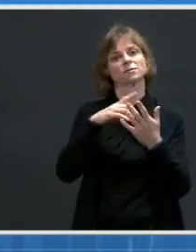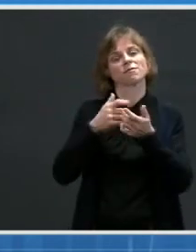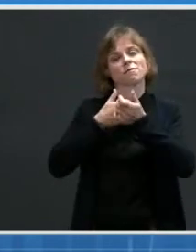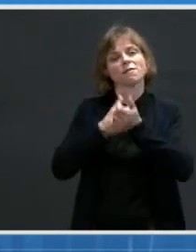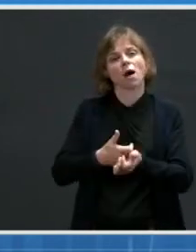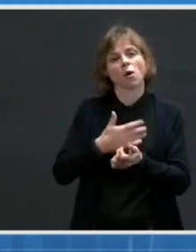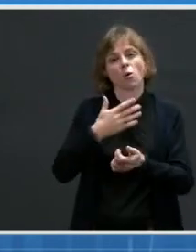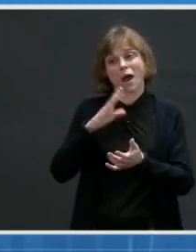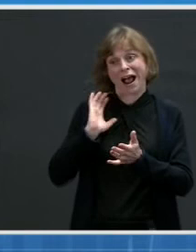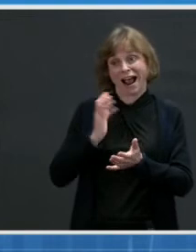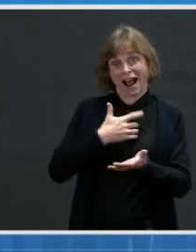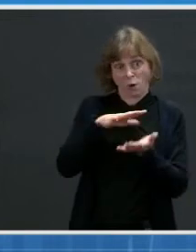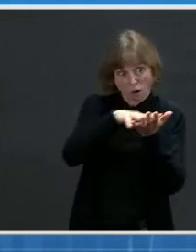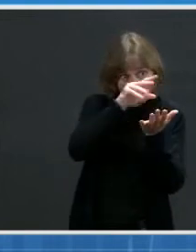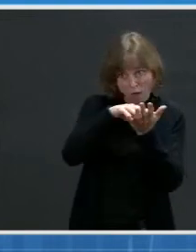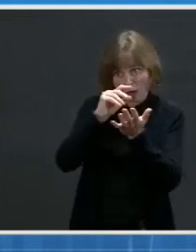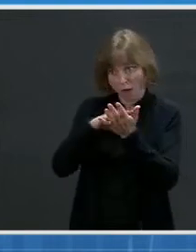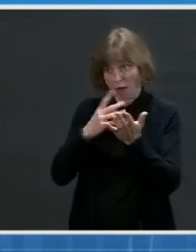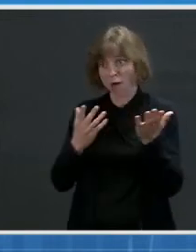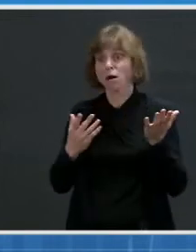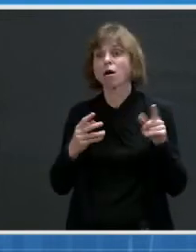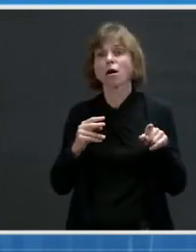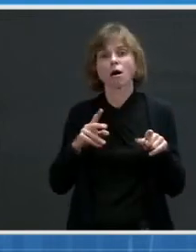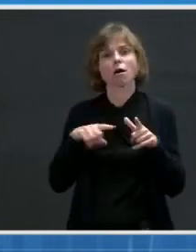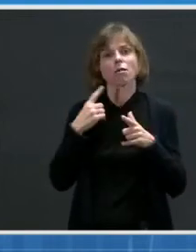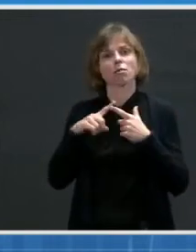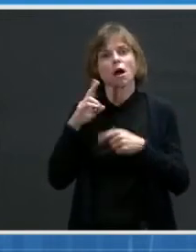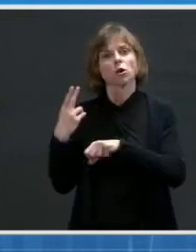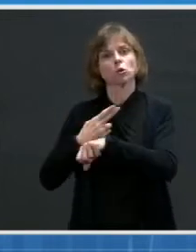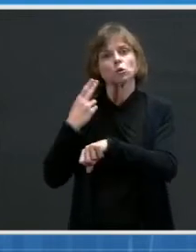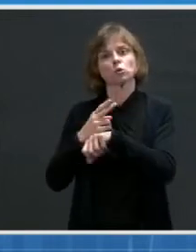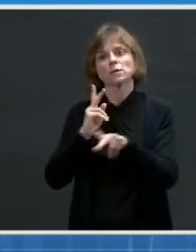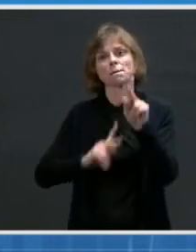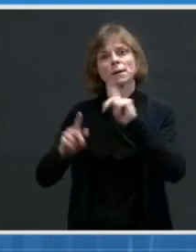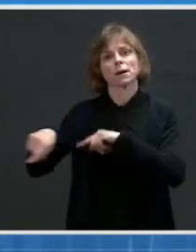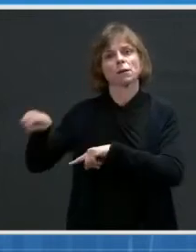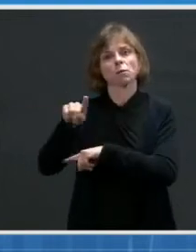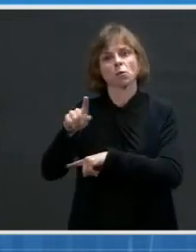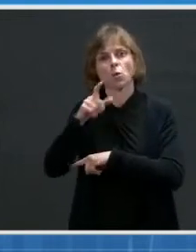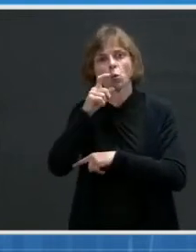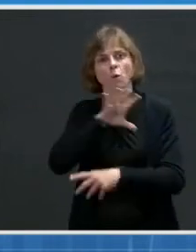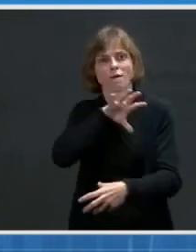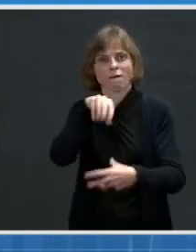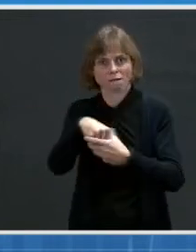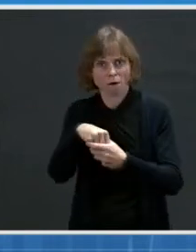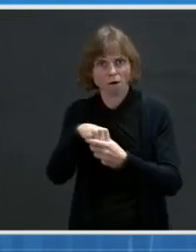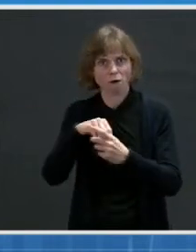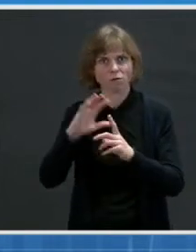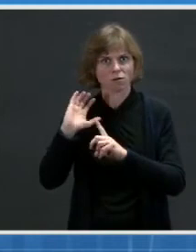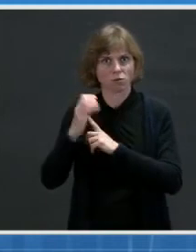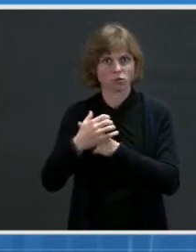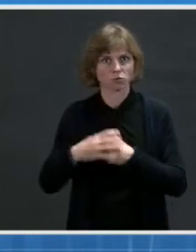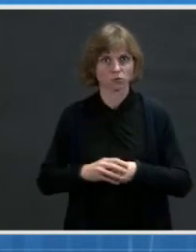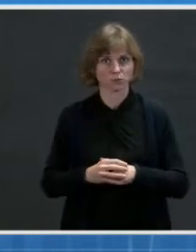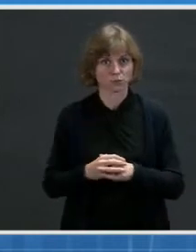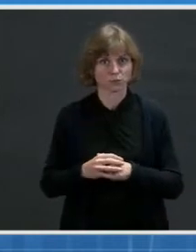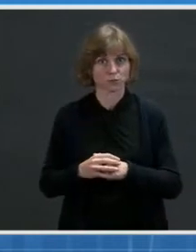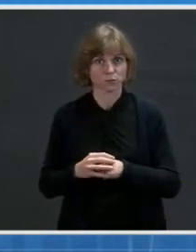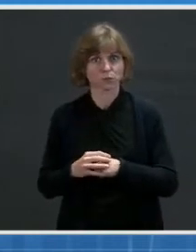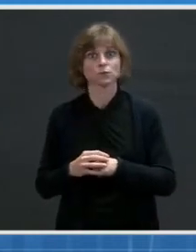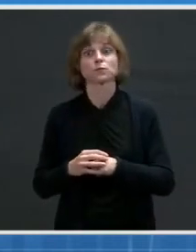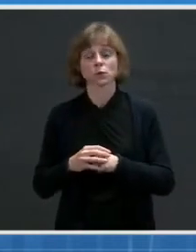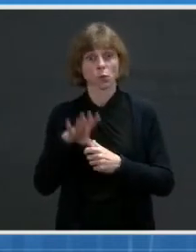learnings and take full advantage of the participation of many throughout the country. So with that